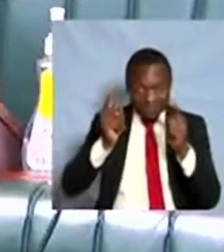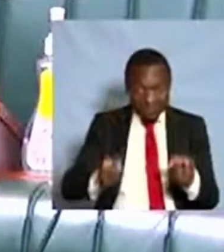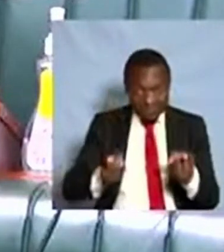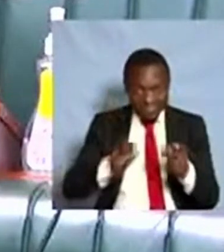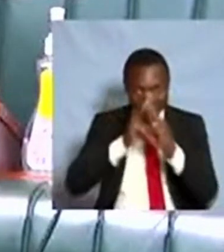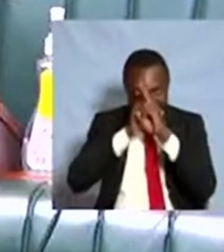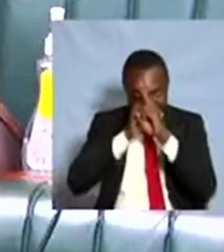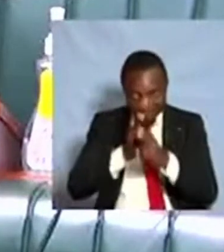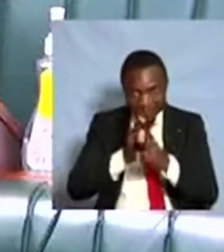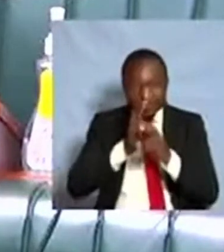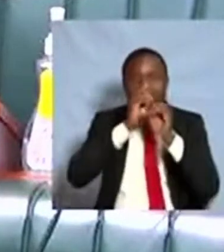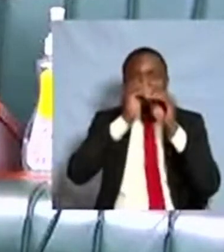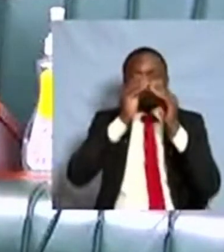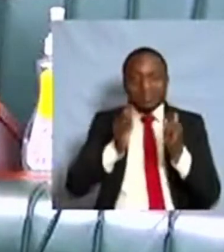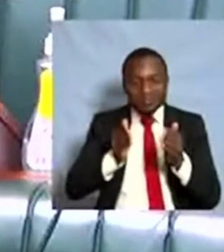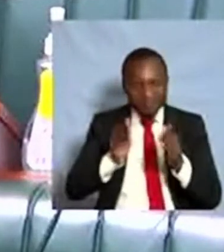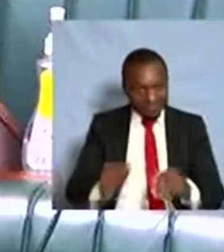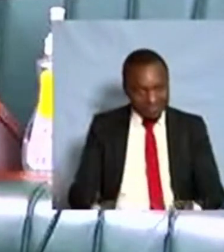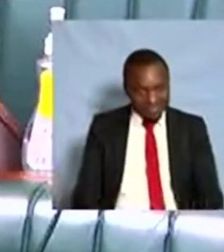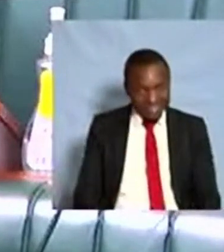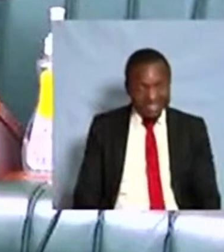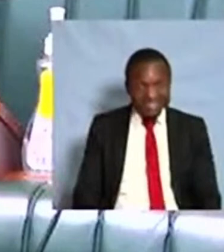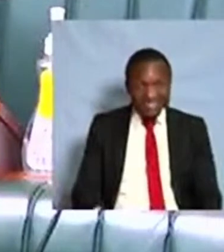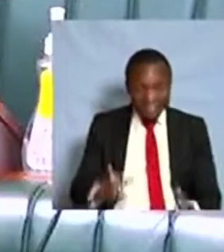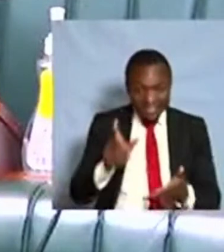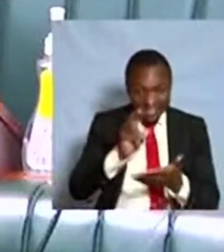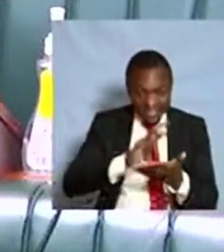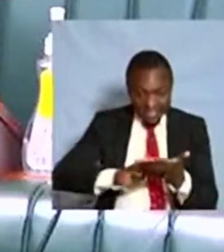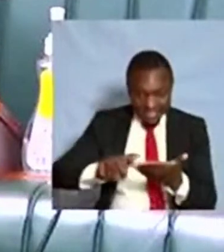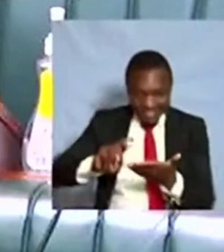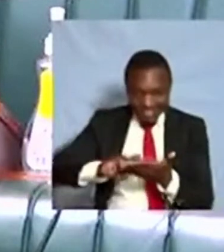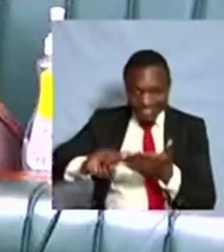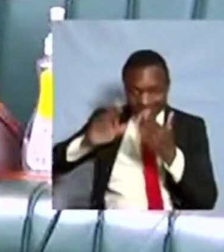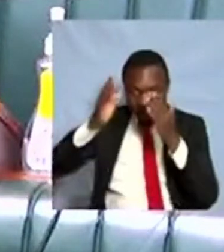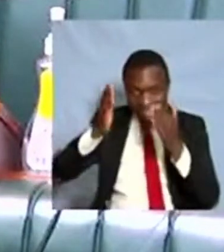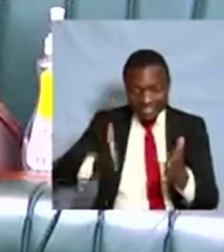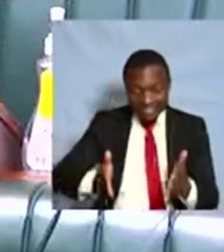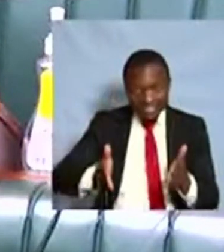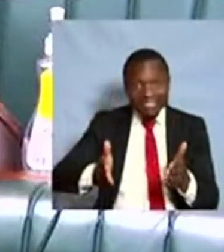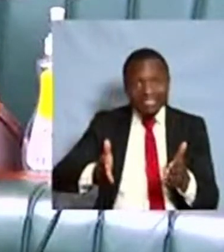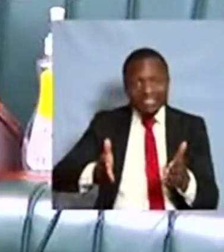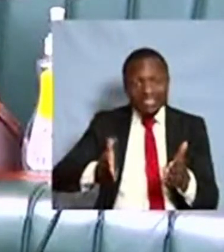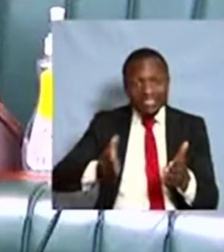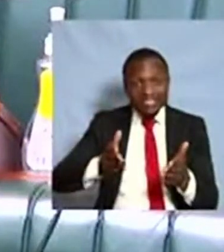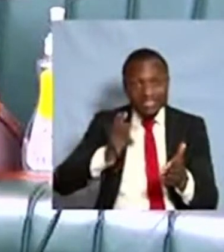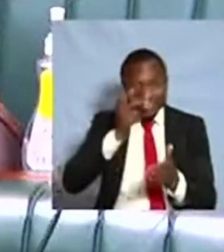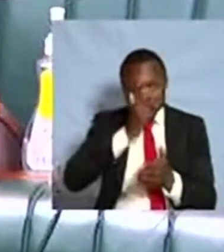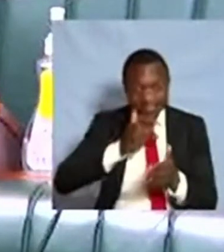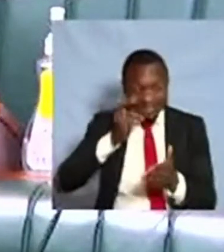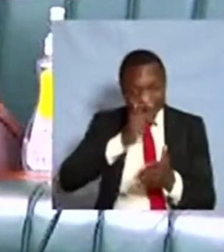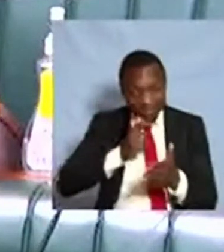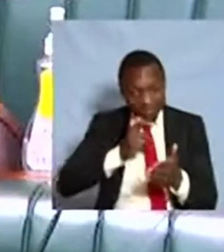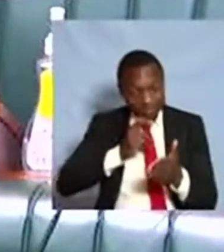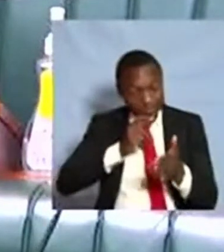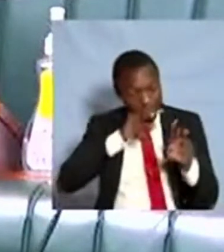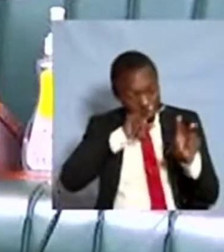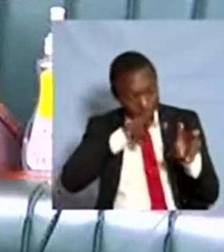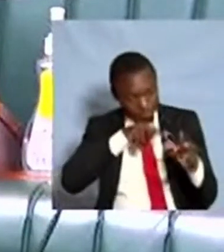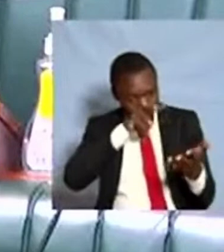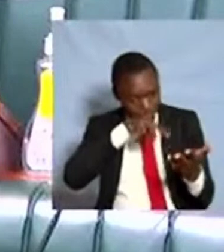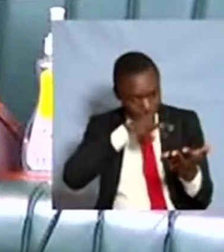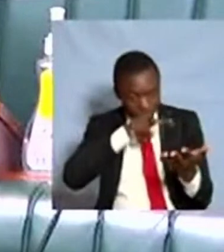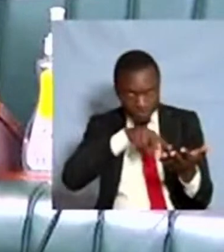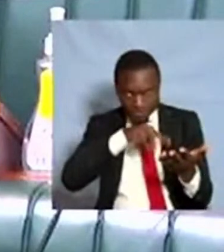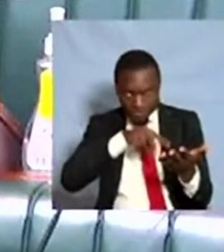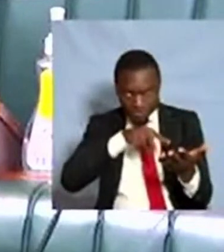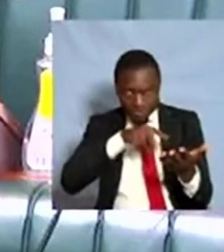Mr. Speaker, the reader of the speech kept on veering off from the speech. And I got